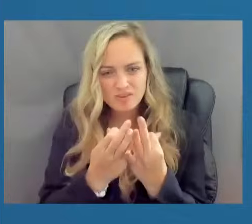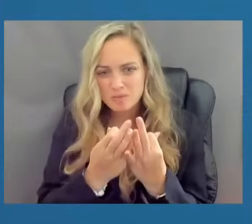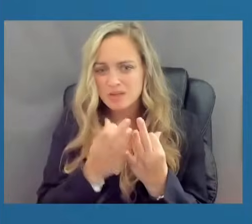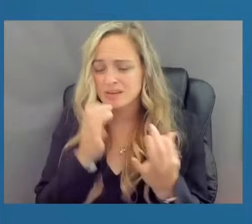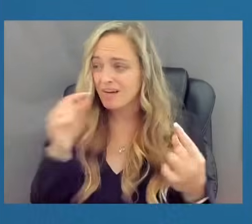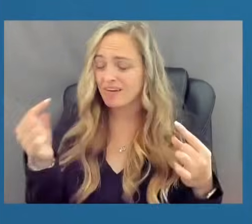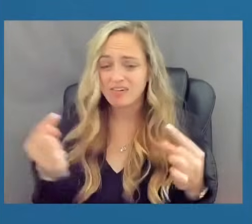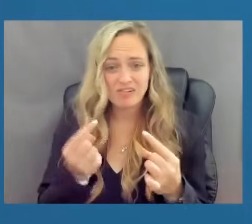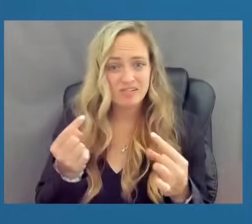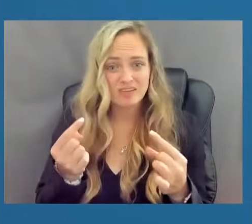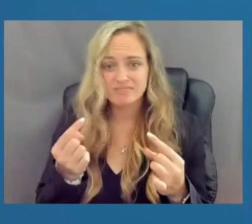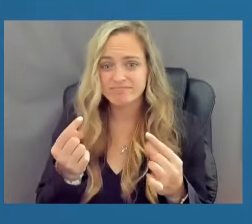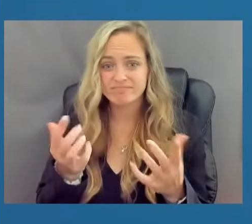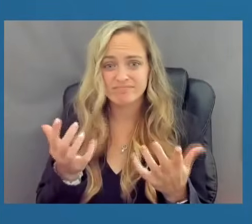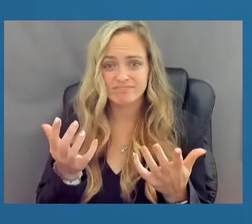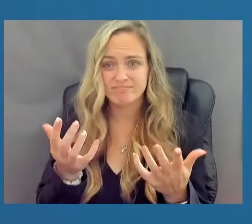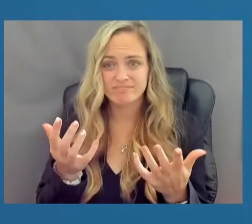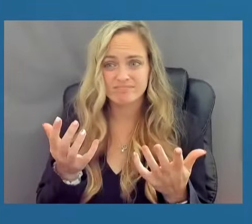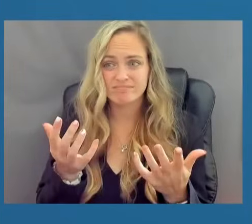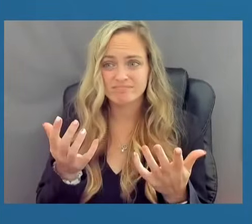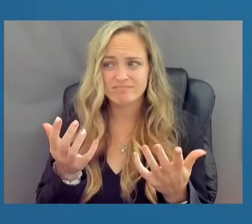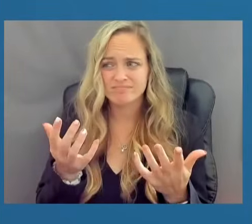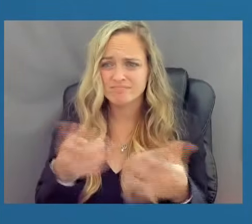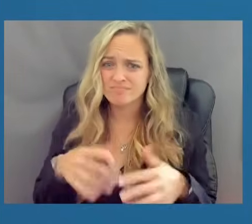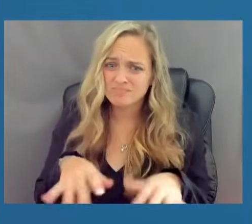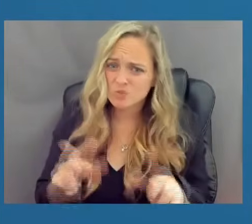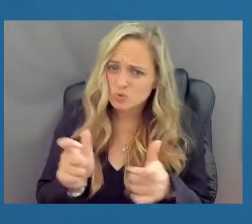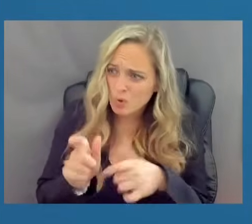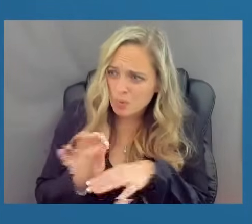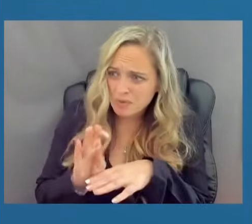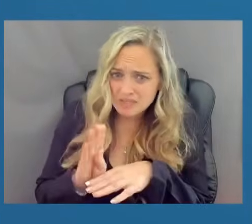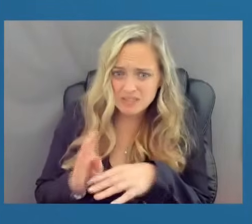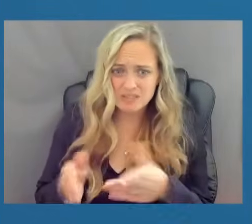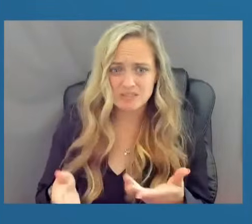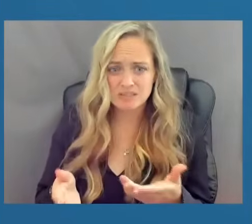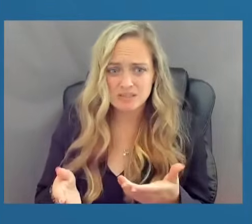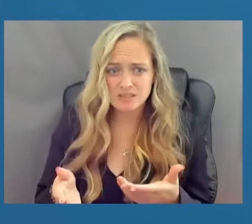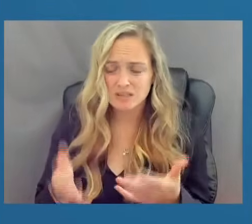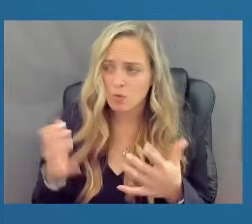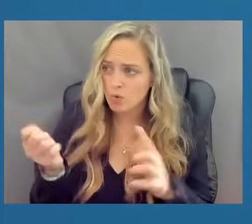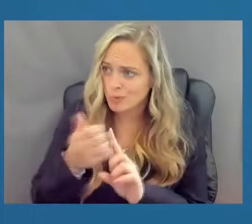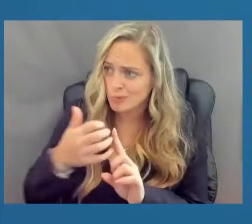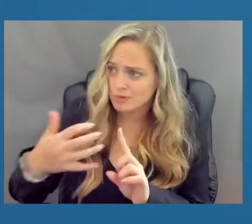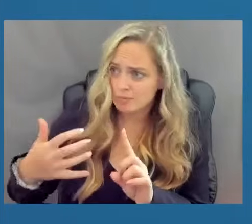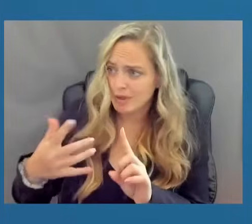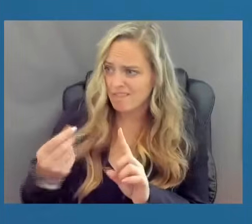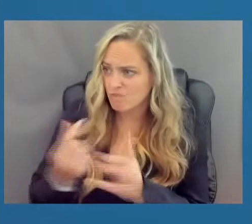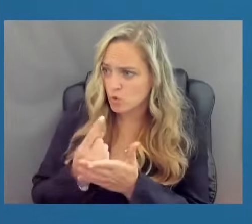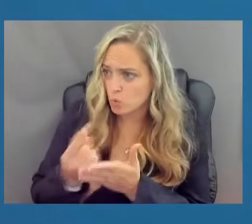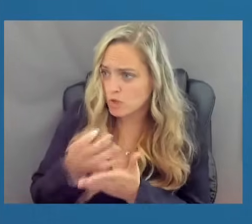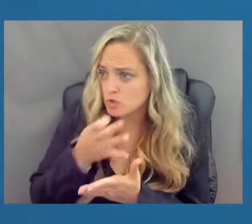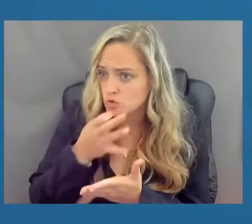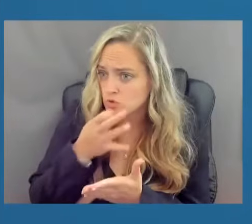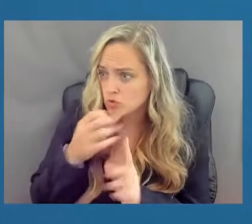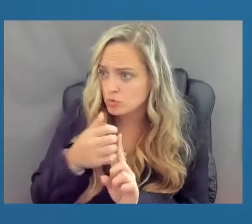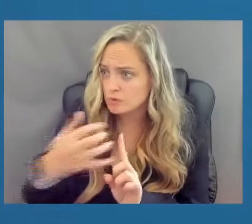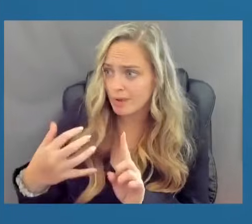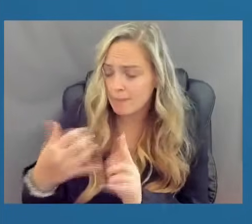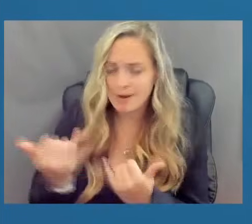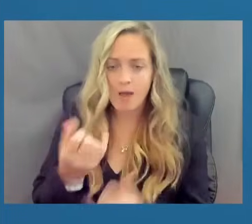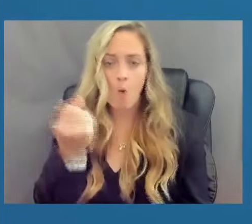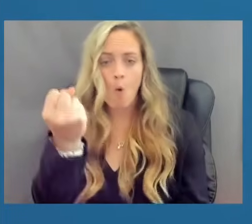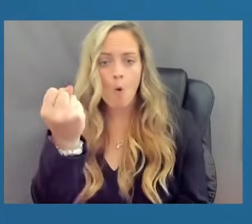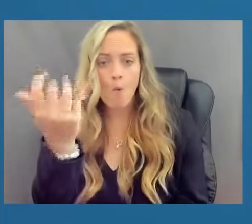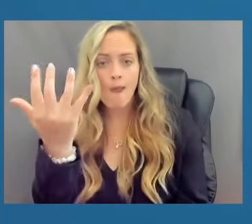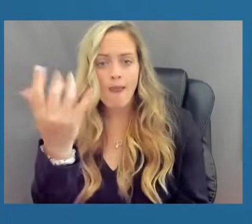harming a small business that was looking to expand in a couple of weeks, so now I have to put that on hold because they don't have